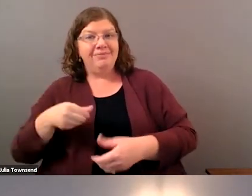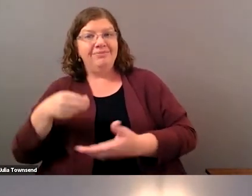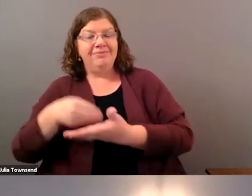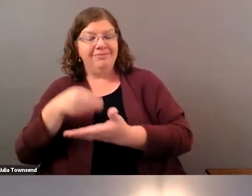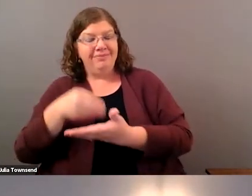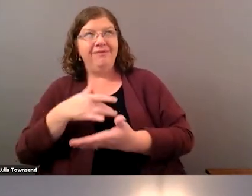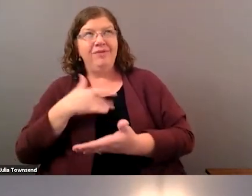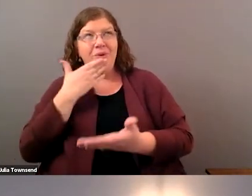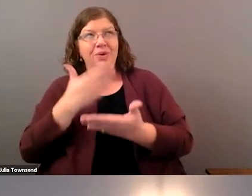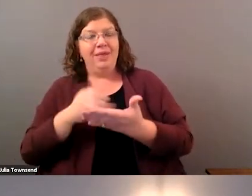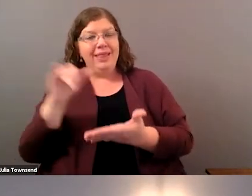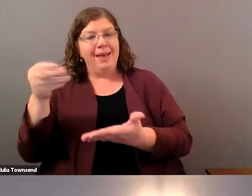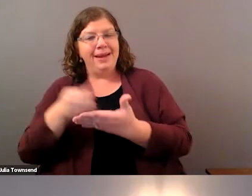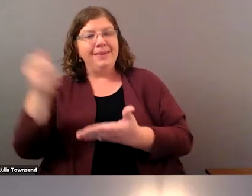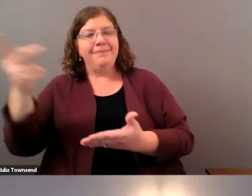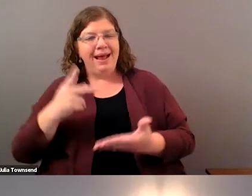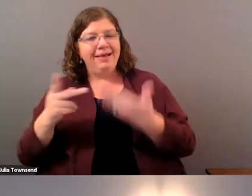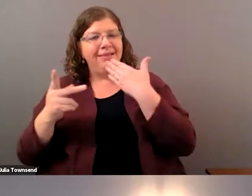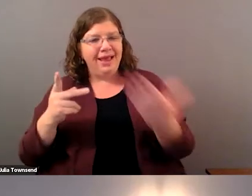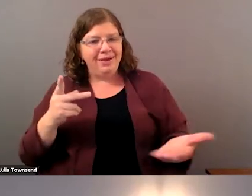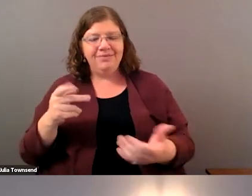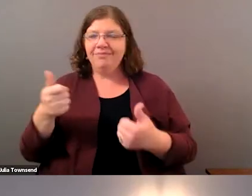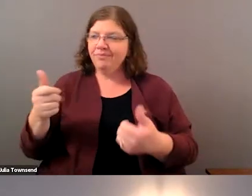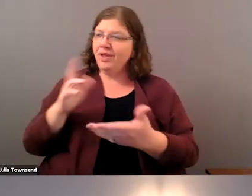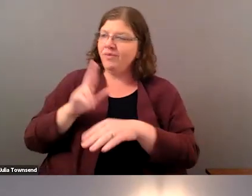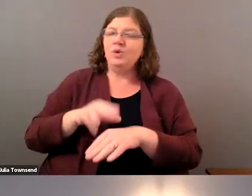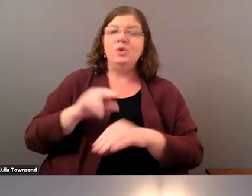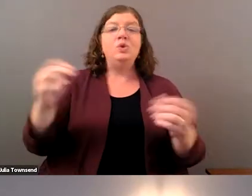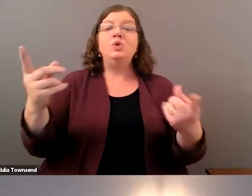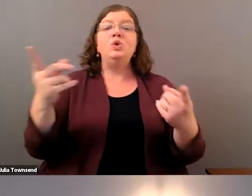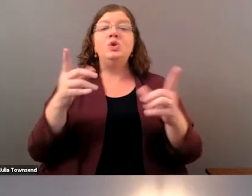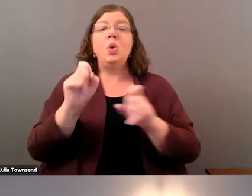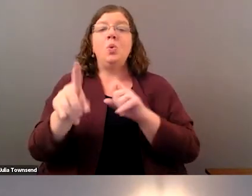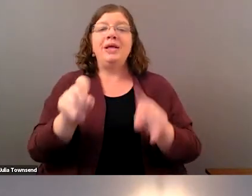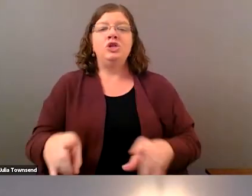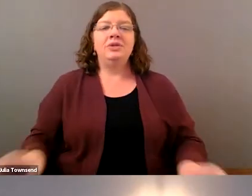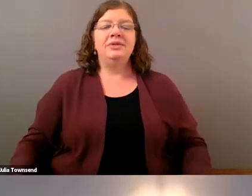money back, so thank you. Of course. No questions.